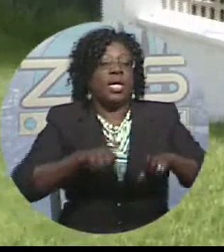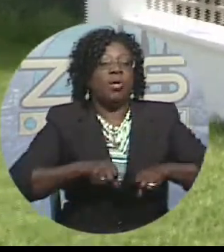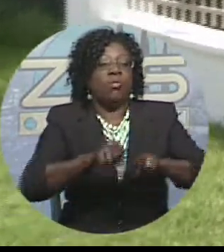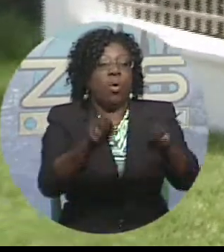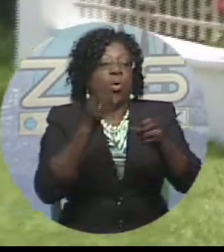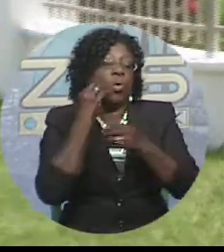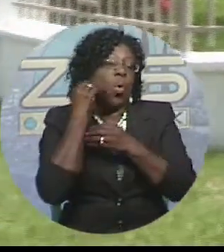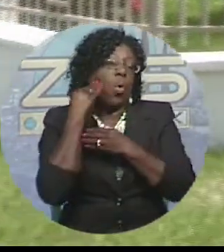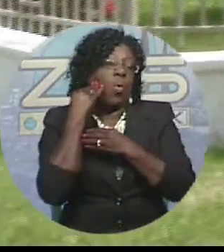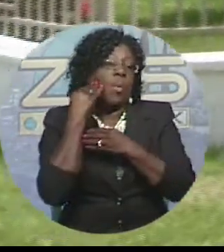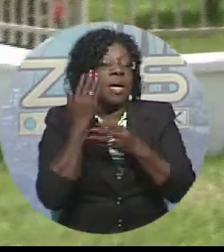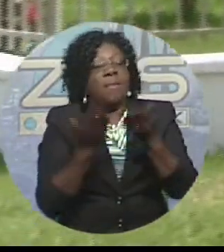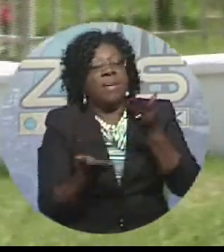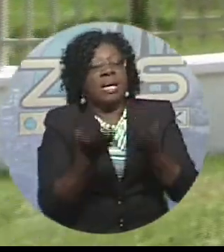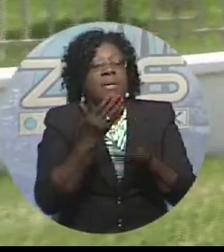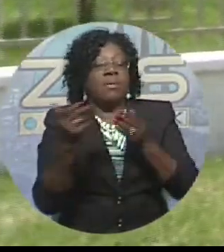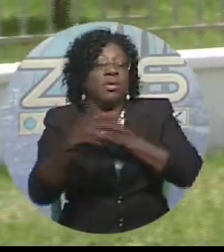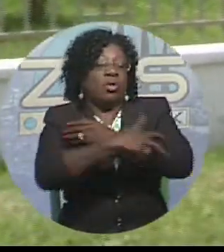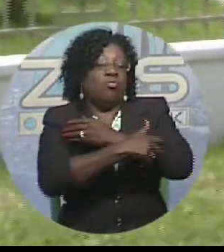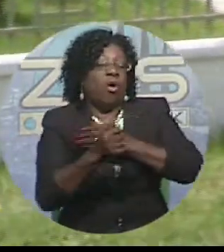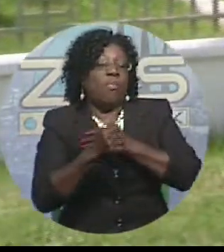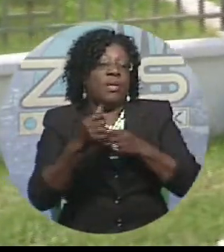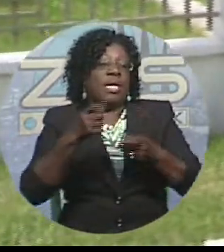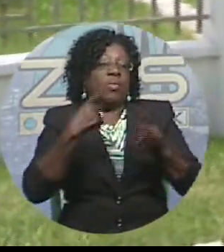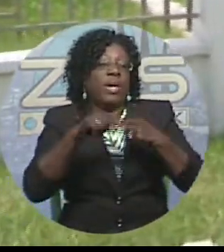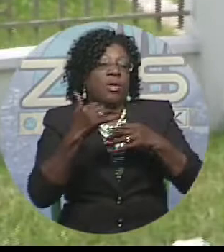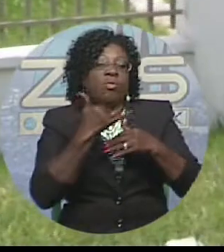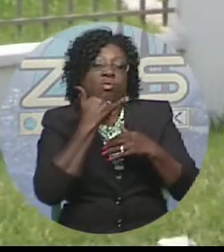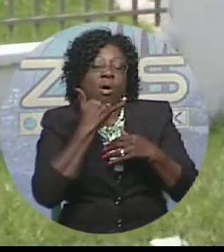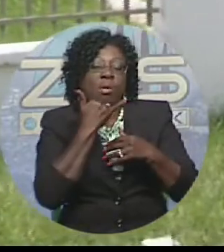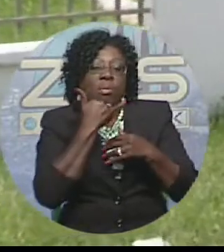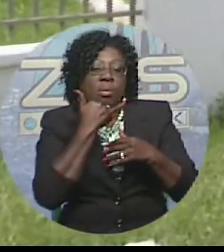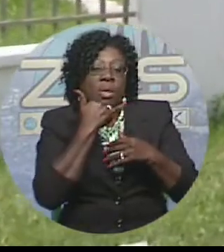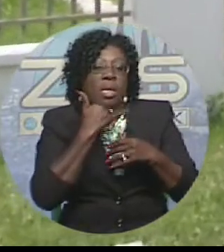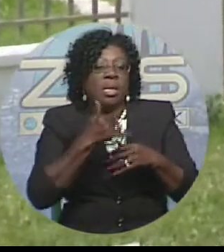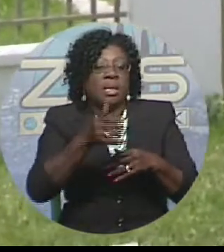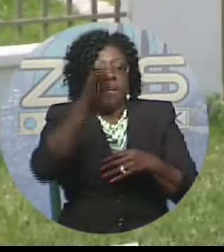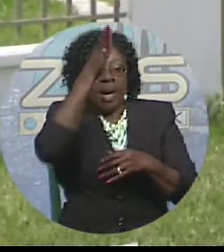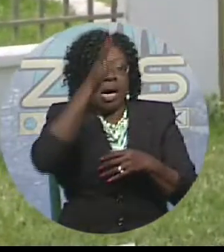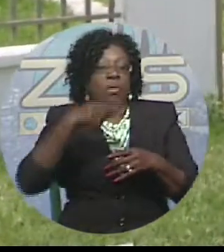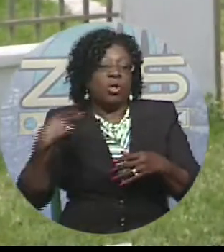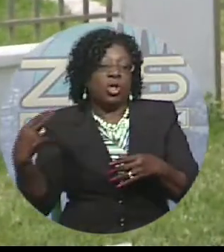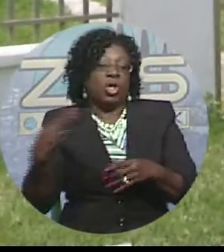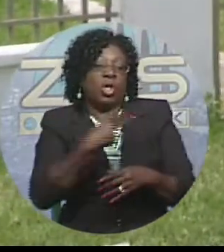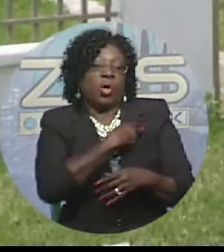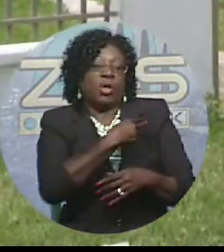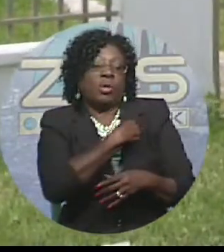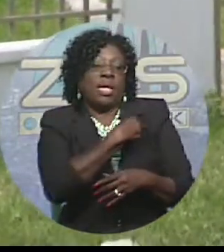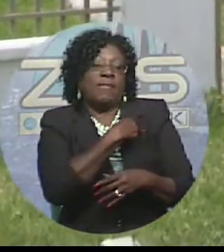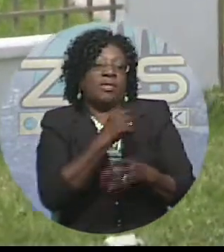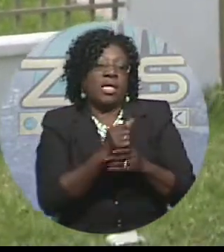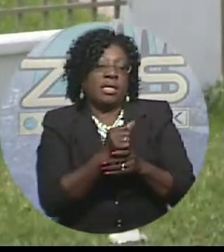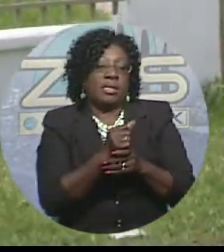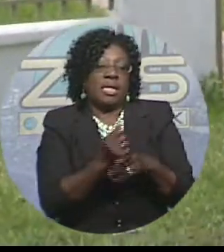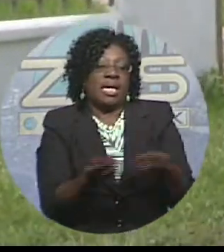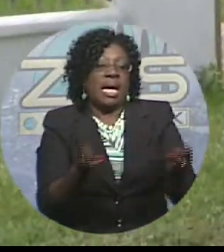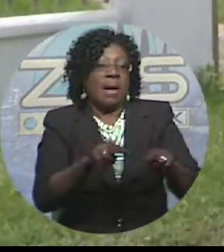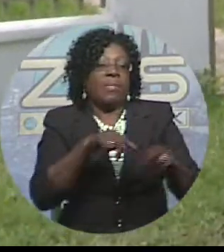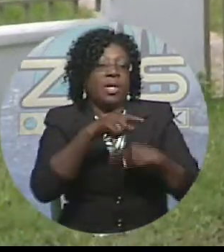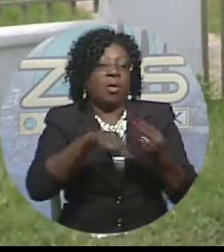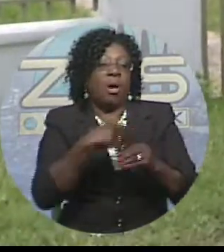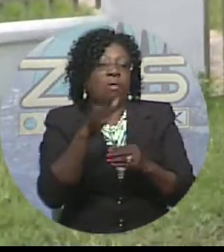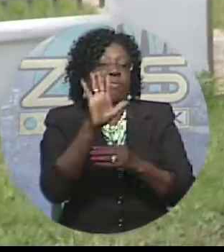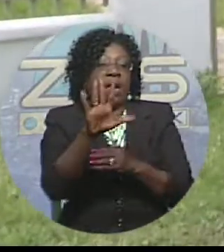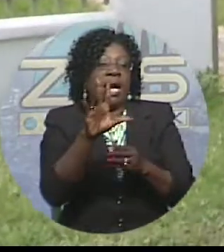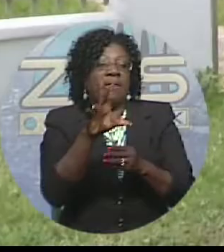be a robbery gone terribly wrong. The deceased was shot to the left chest, and the incident is believed to have happened around